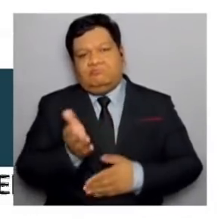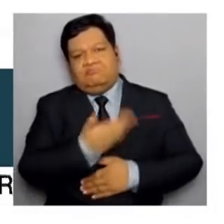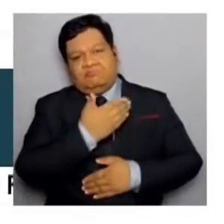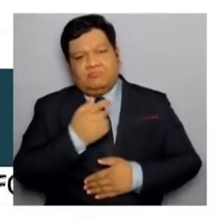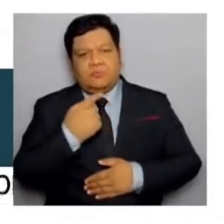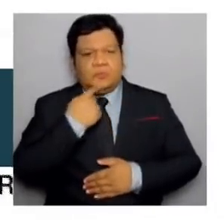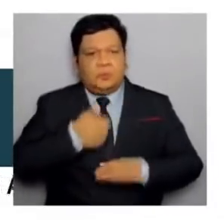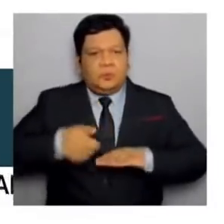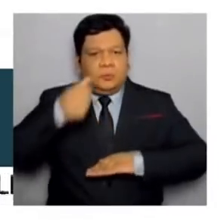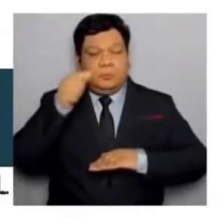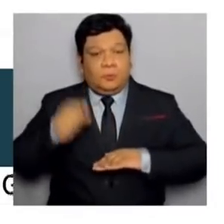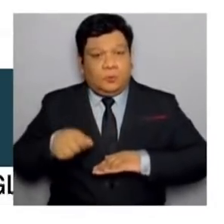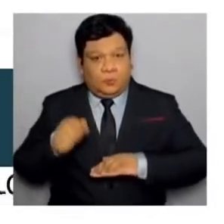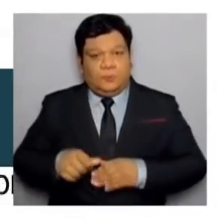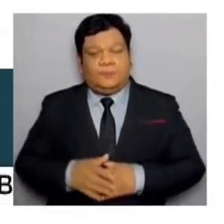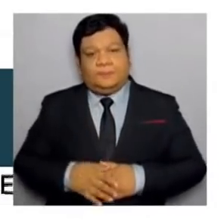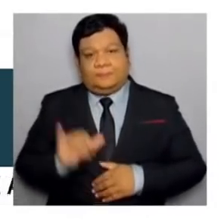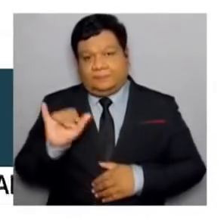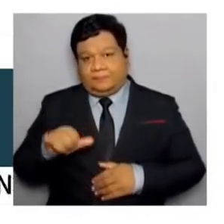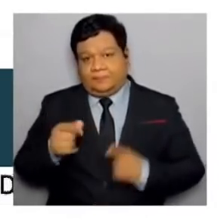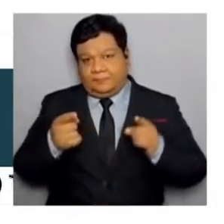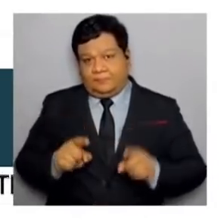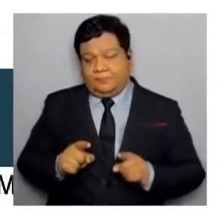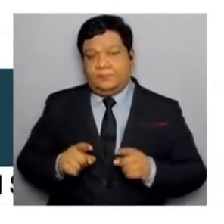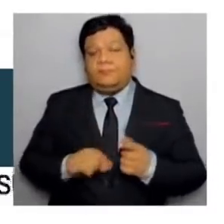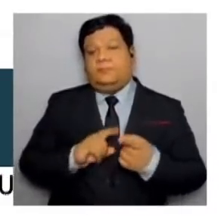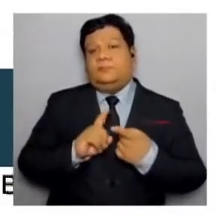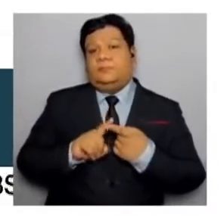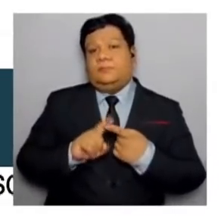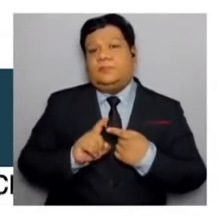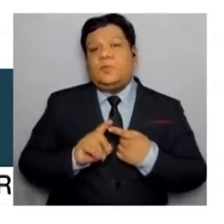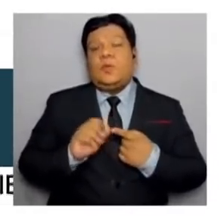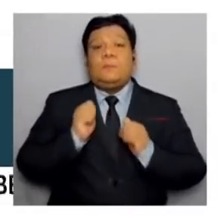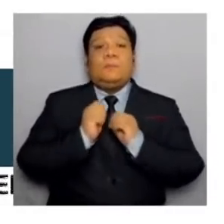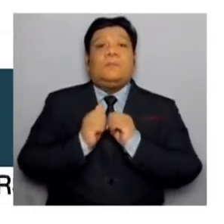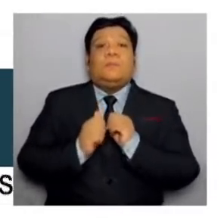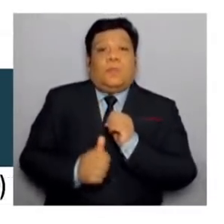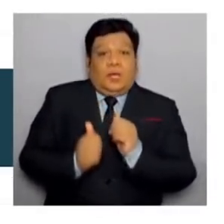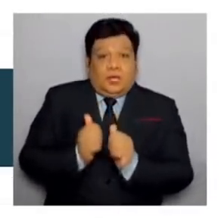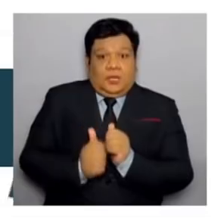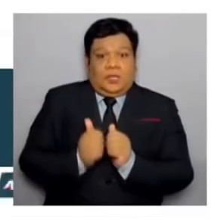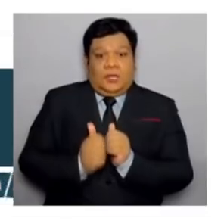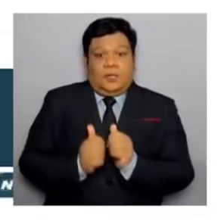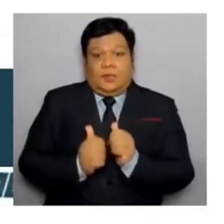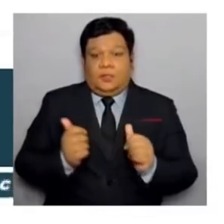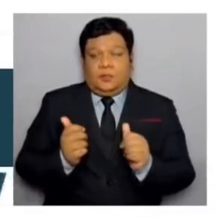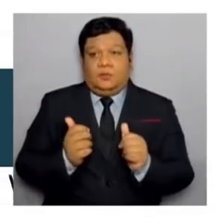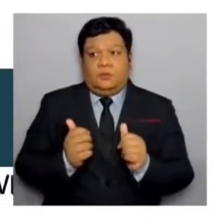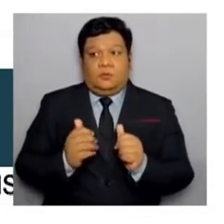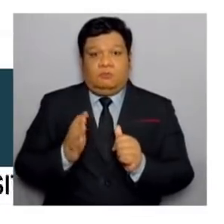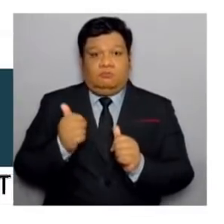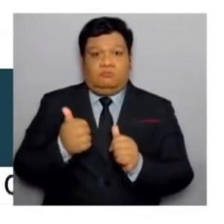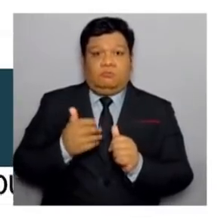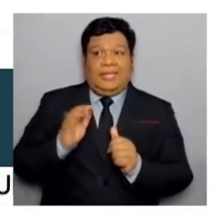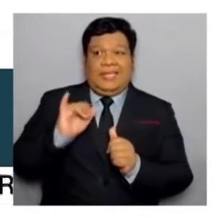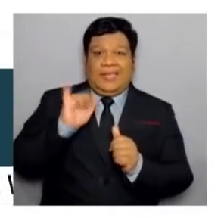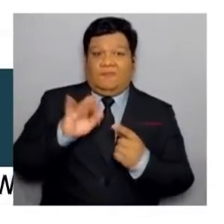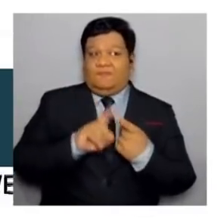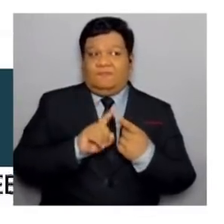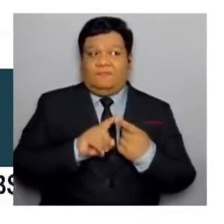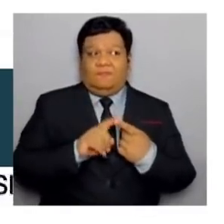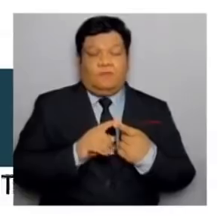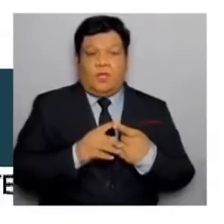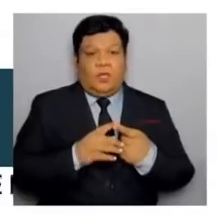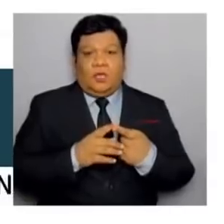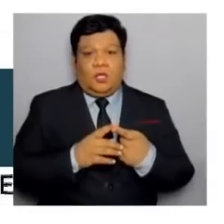later on po. So yun po yung effect niya. Mm-hmm. So that this would mean po ang uupo if in case na yung denied due course petition,